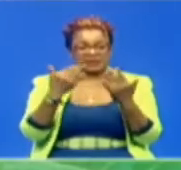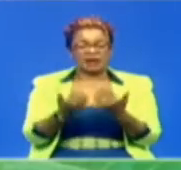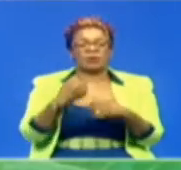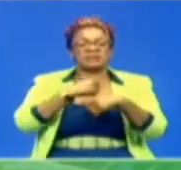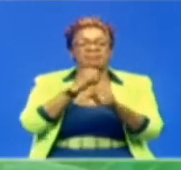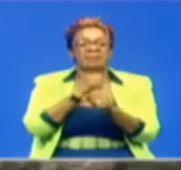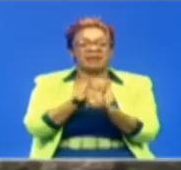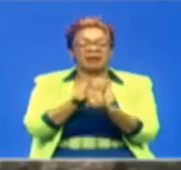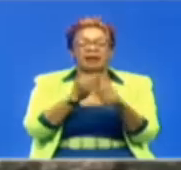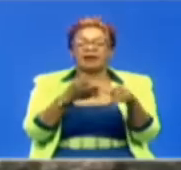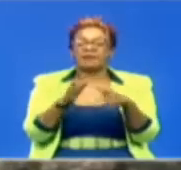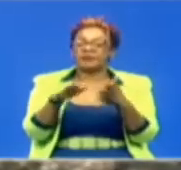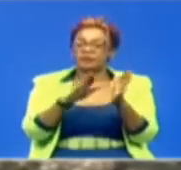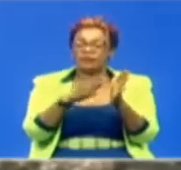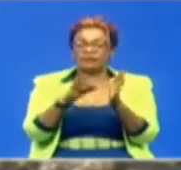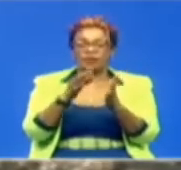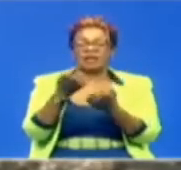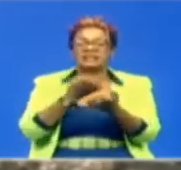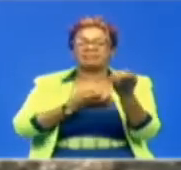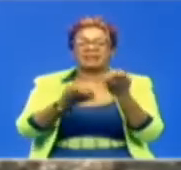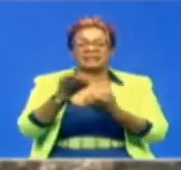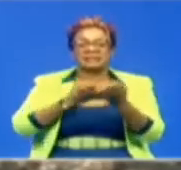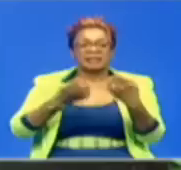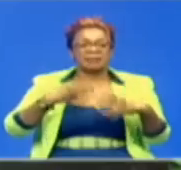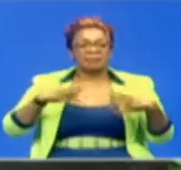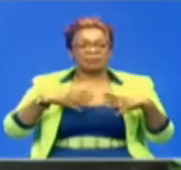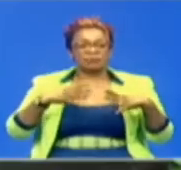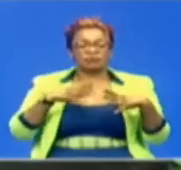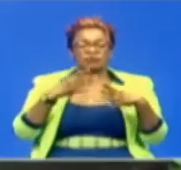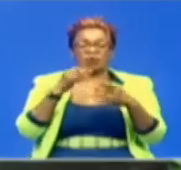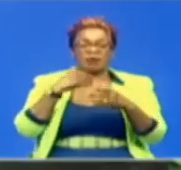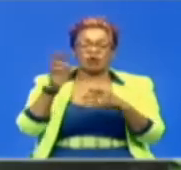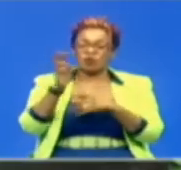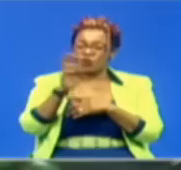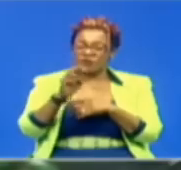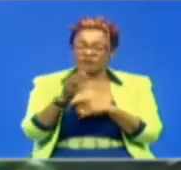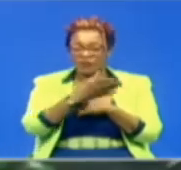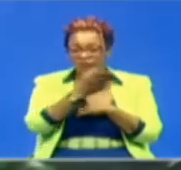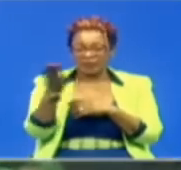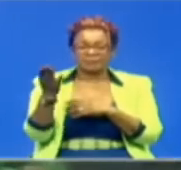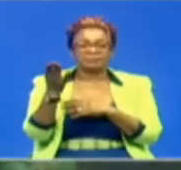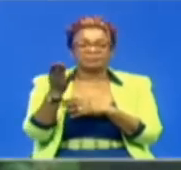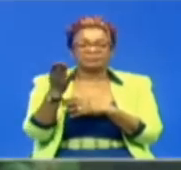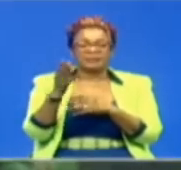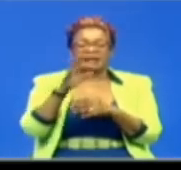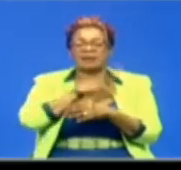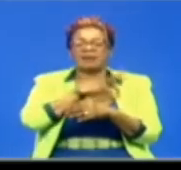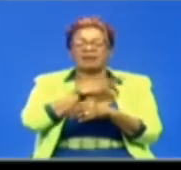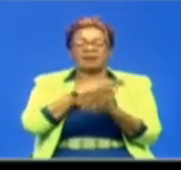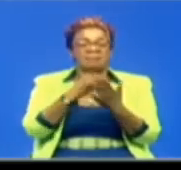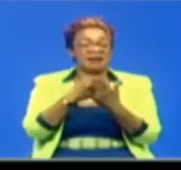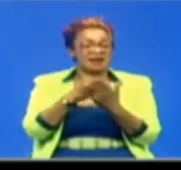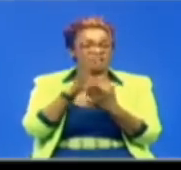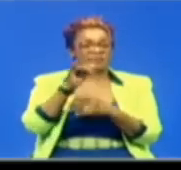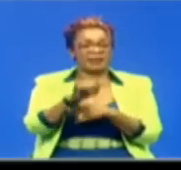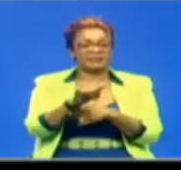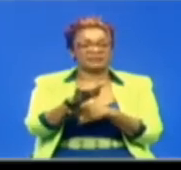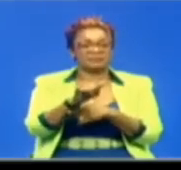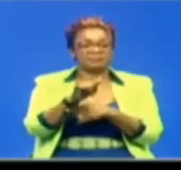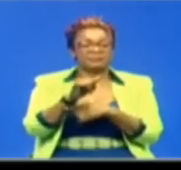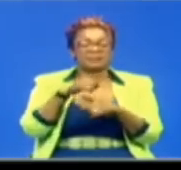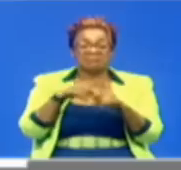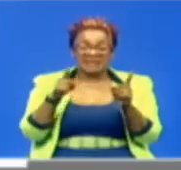an avenue for enterprising people to farm them and earn a penny from these insects. Inategemea na how